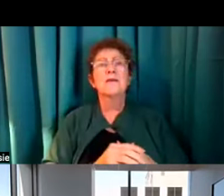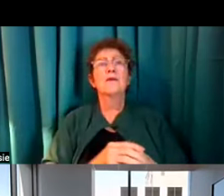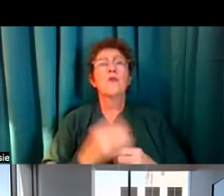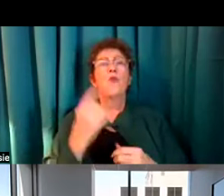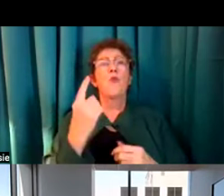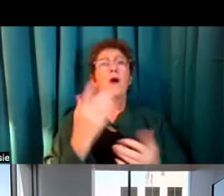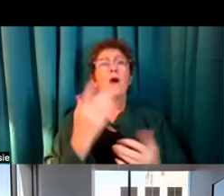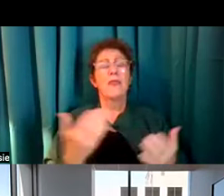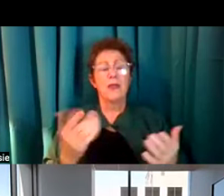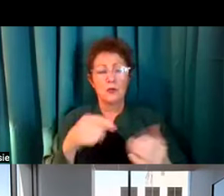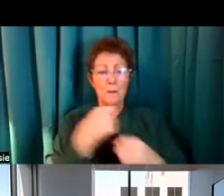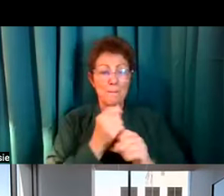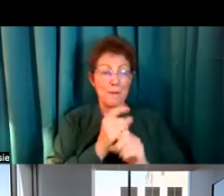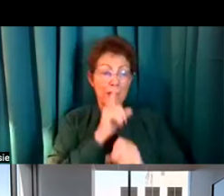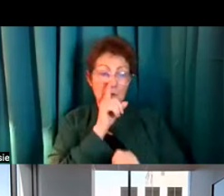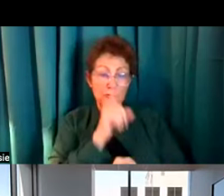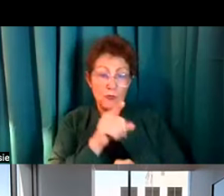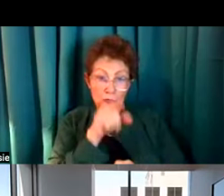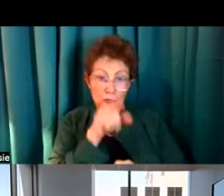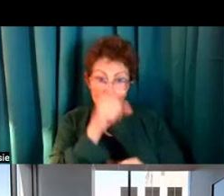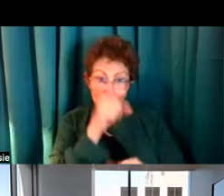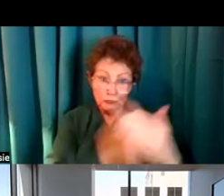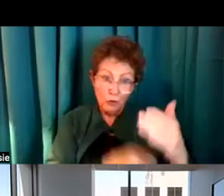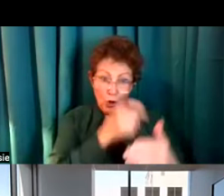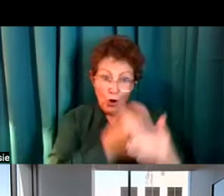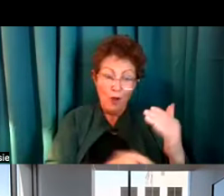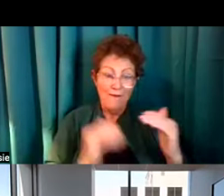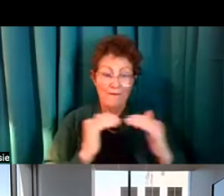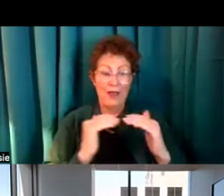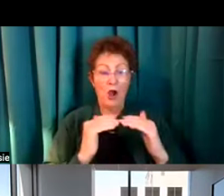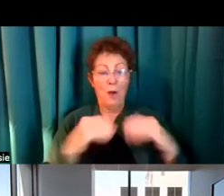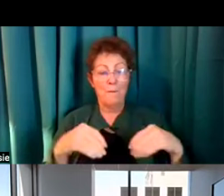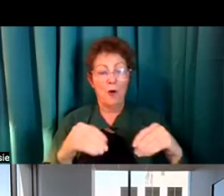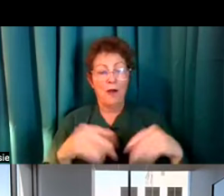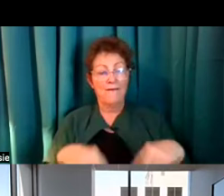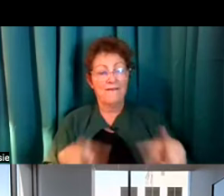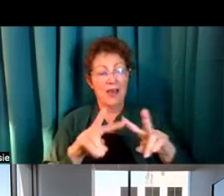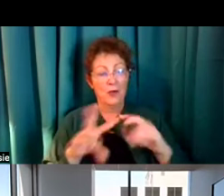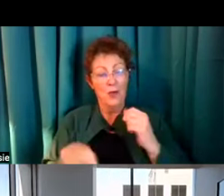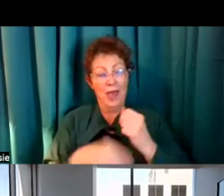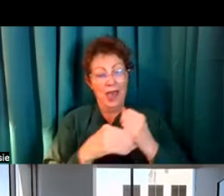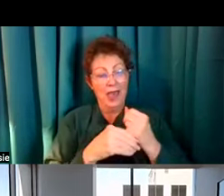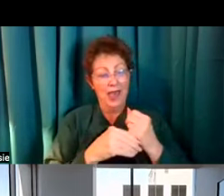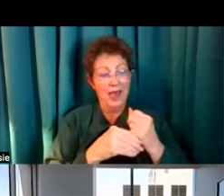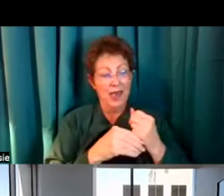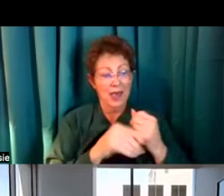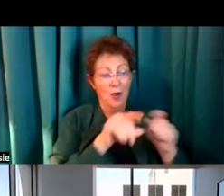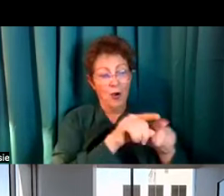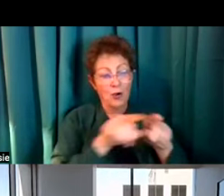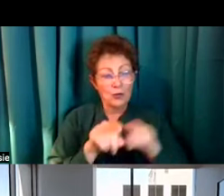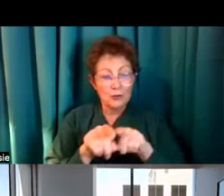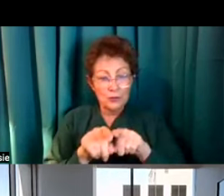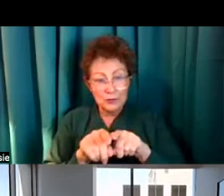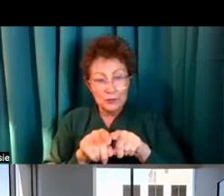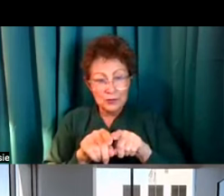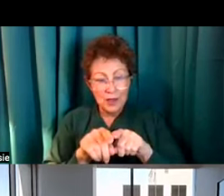being making sure you're actually charging fair market value and having a process in place where you have an arm's